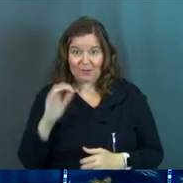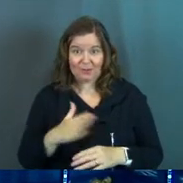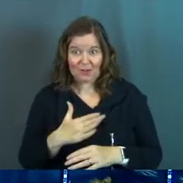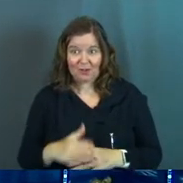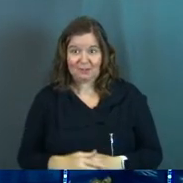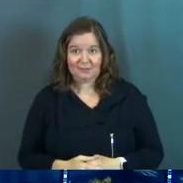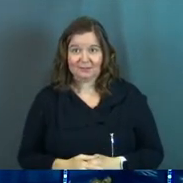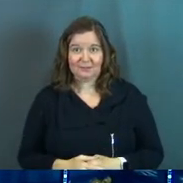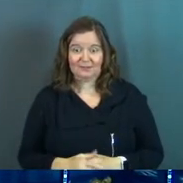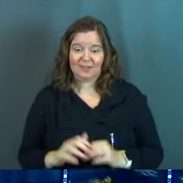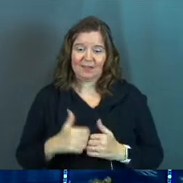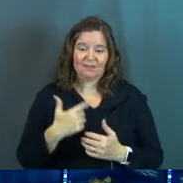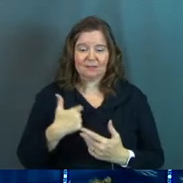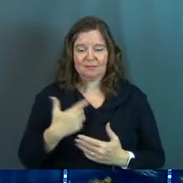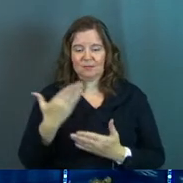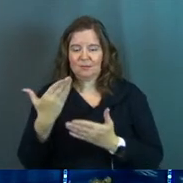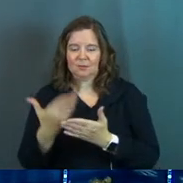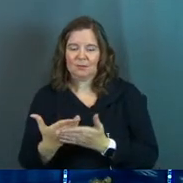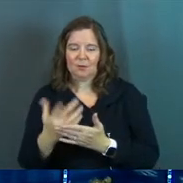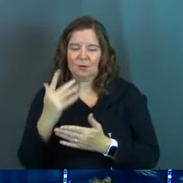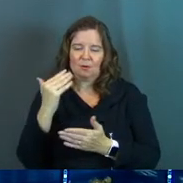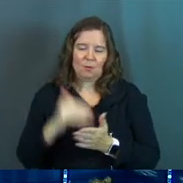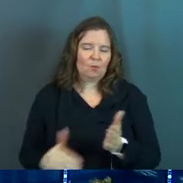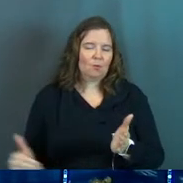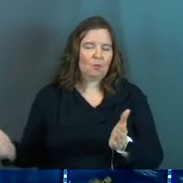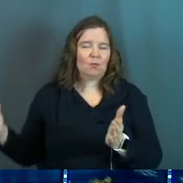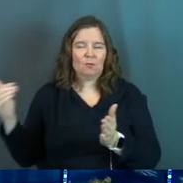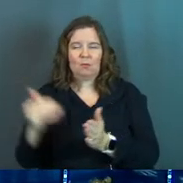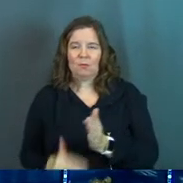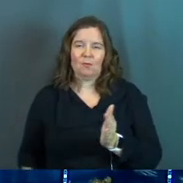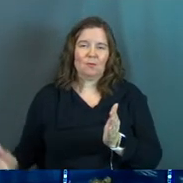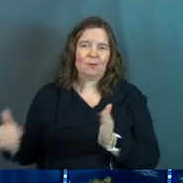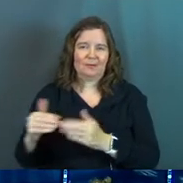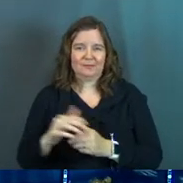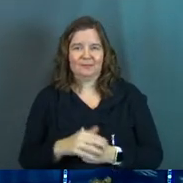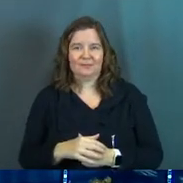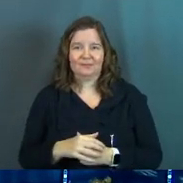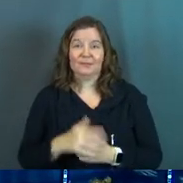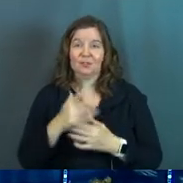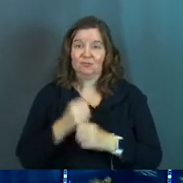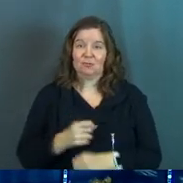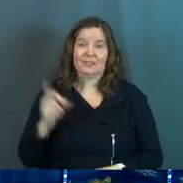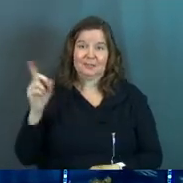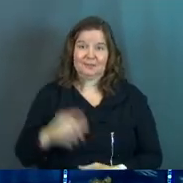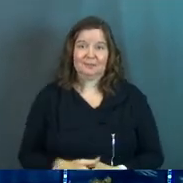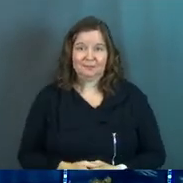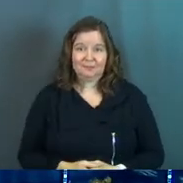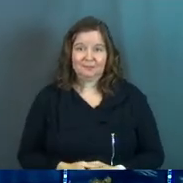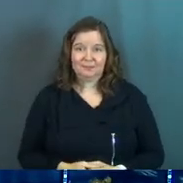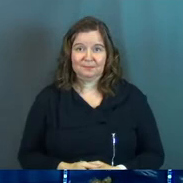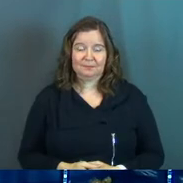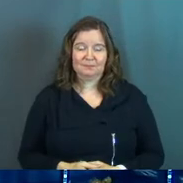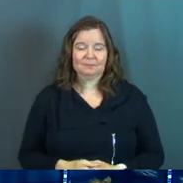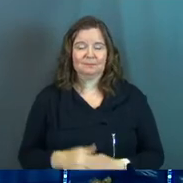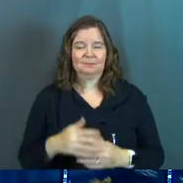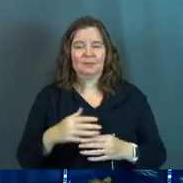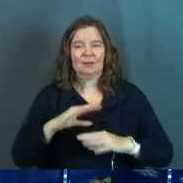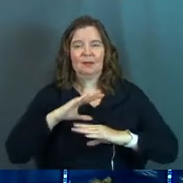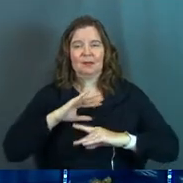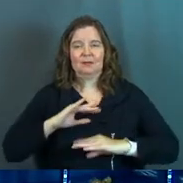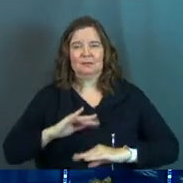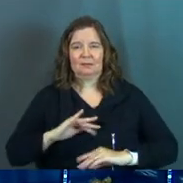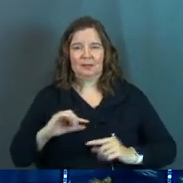song? Yeah. How I've proved him o'er and o'er. Trust him. Soothe the